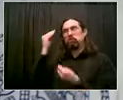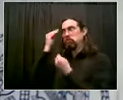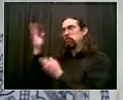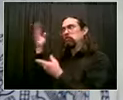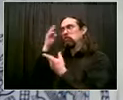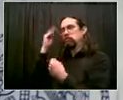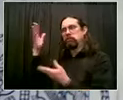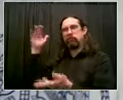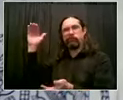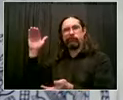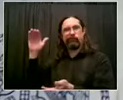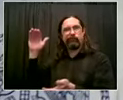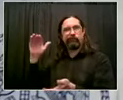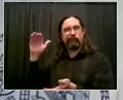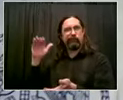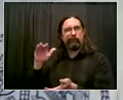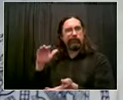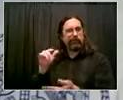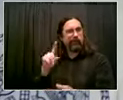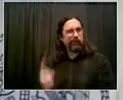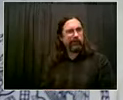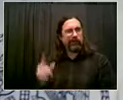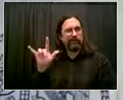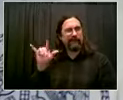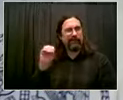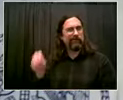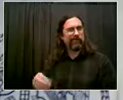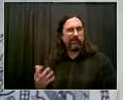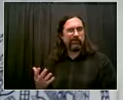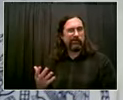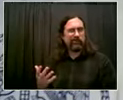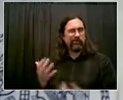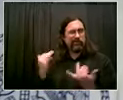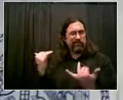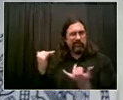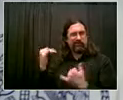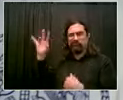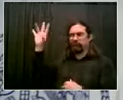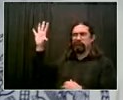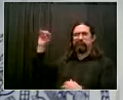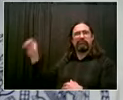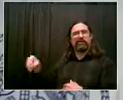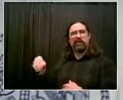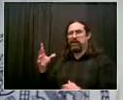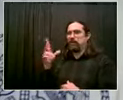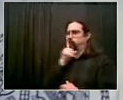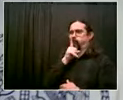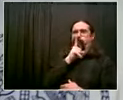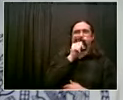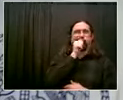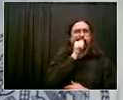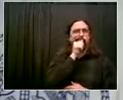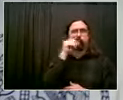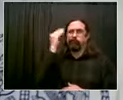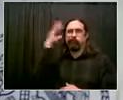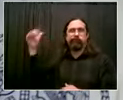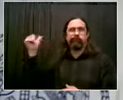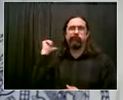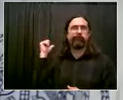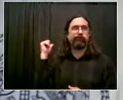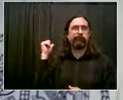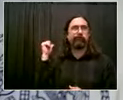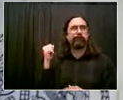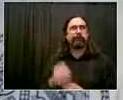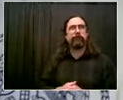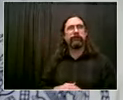consequences. And there are issues about some of the procedural requirements in discovery law that have raised real concerns among the district attorneys,